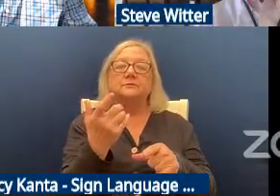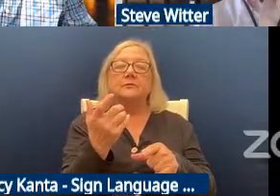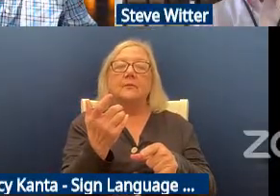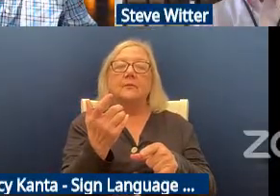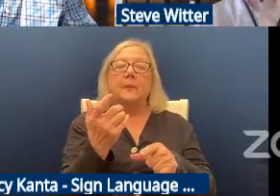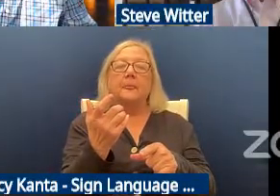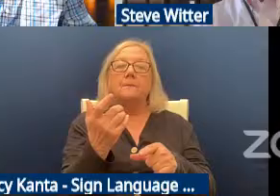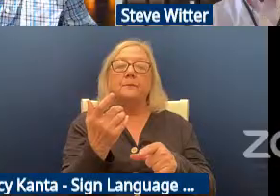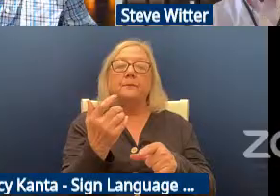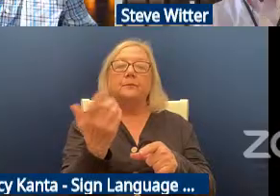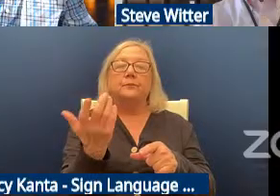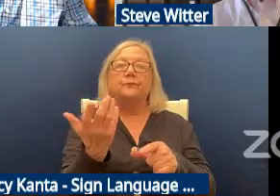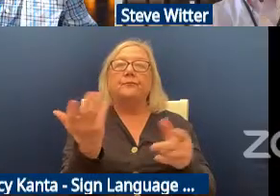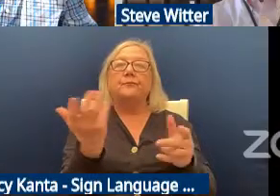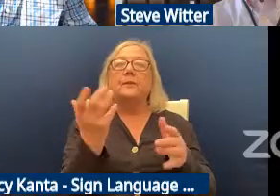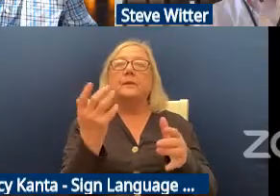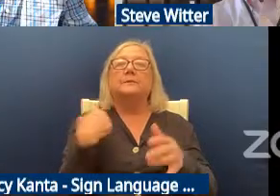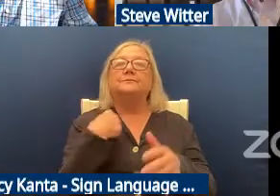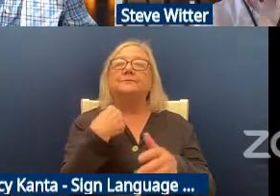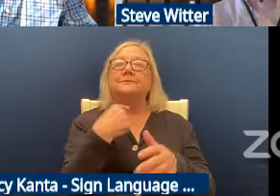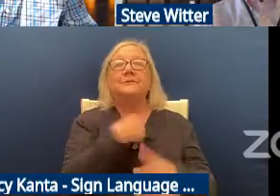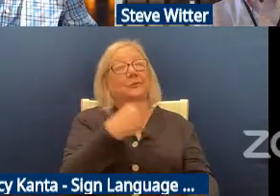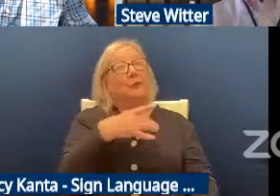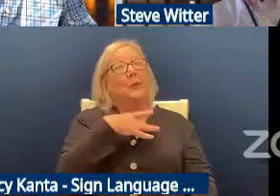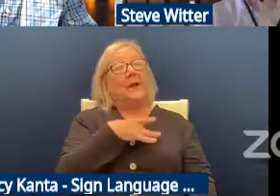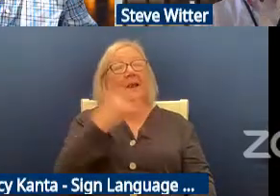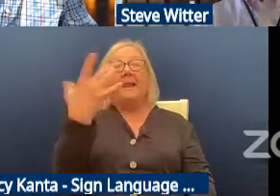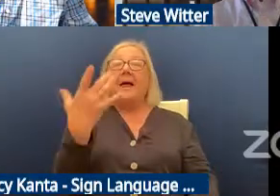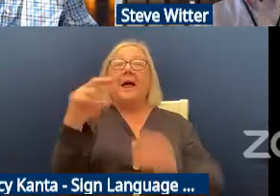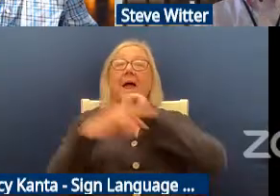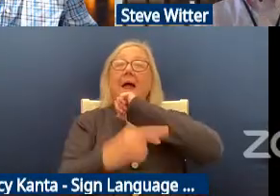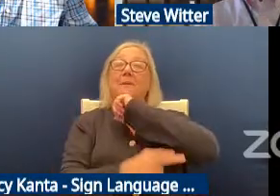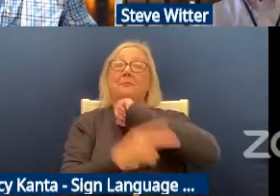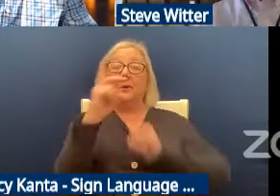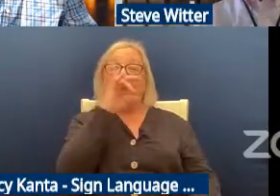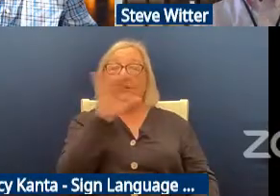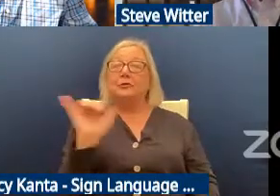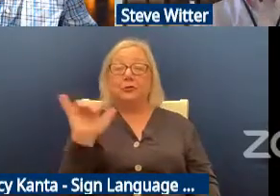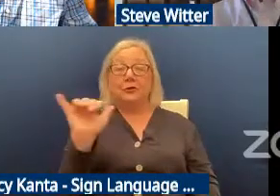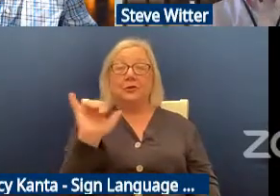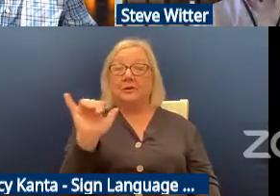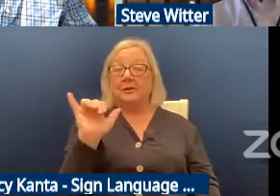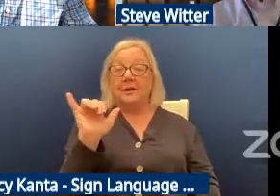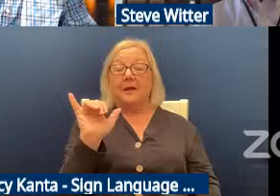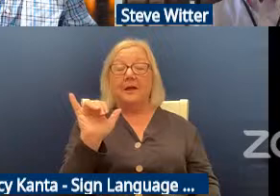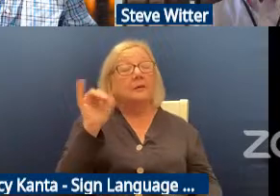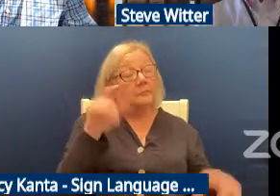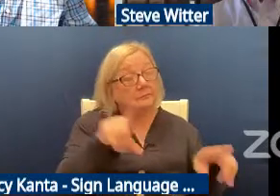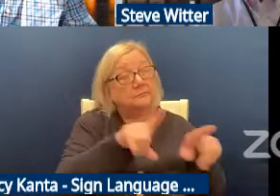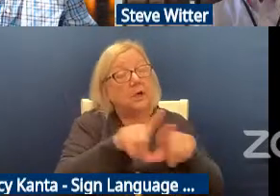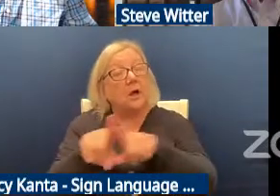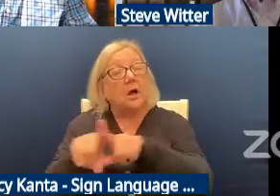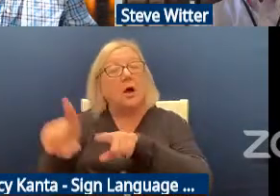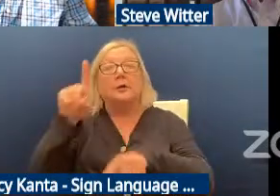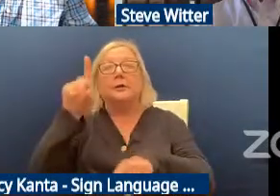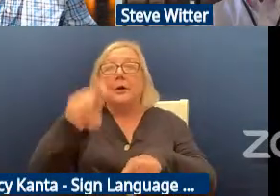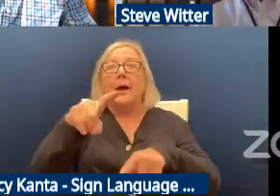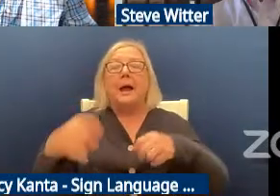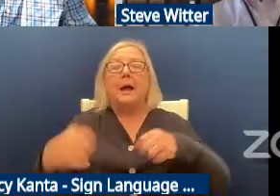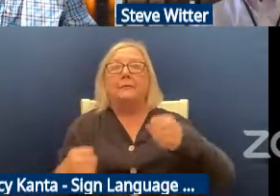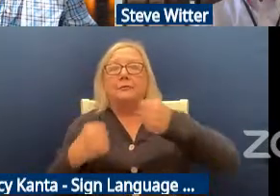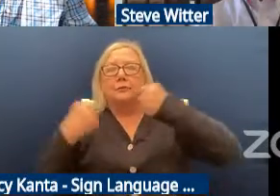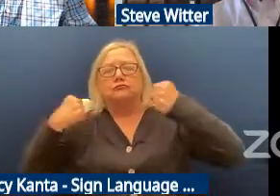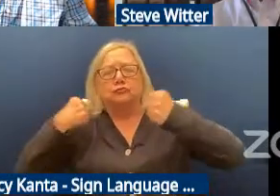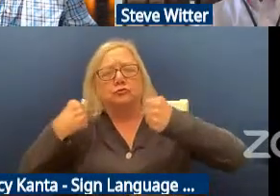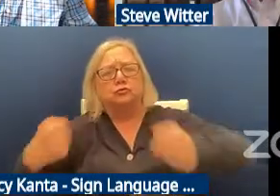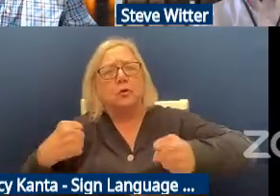of, we like the way it looks and so forth, within the reasons of it has to stand and it has to be seismically